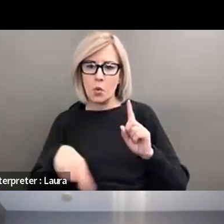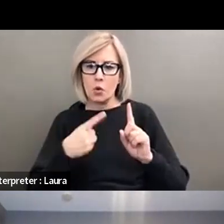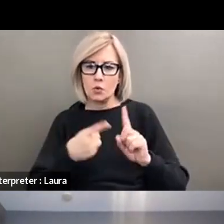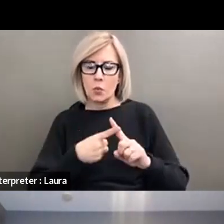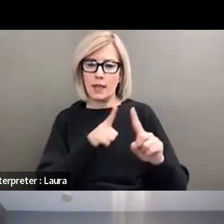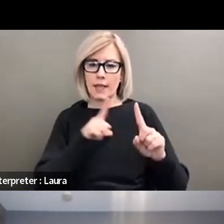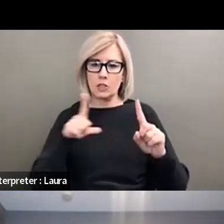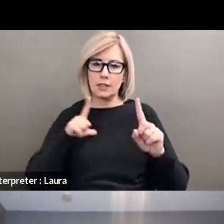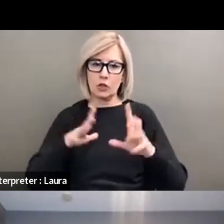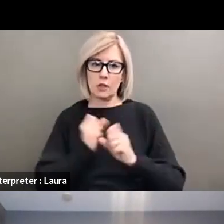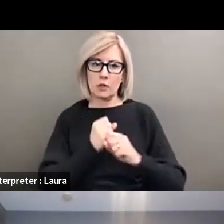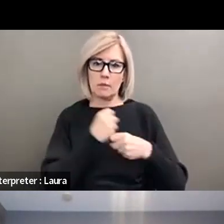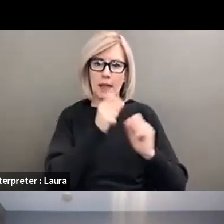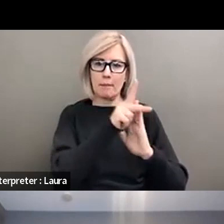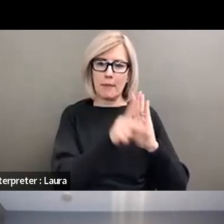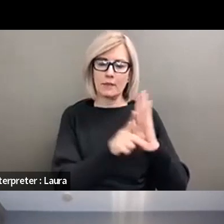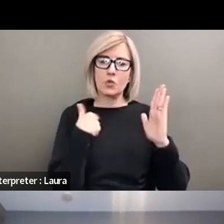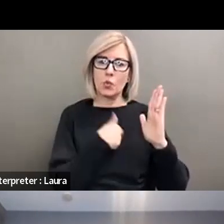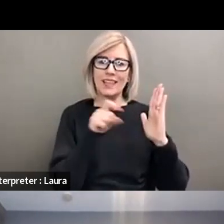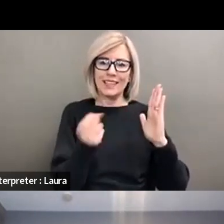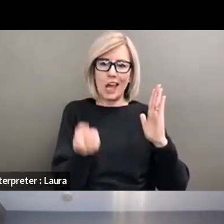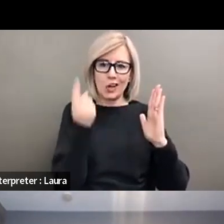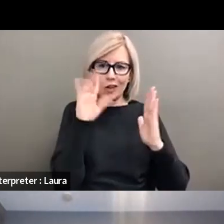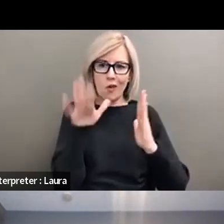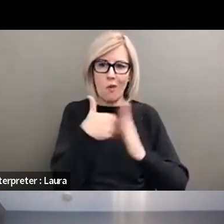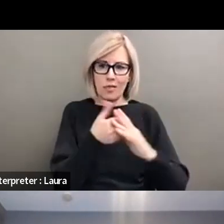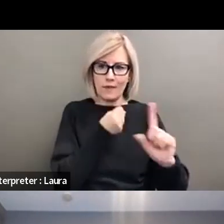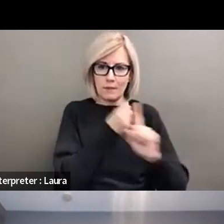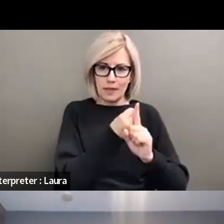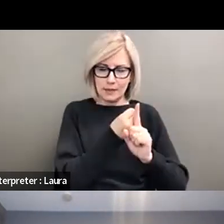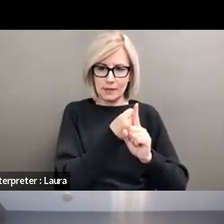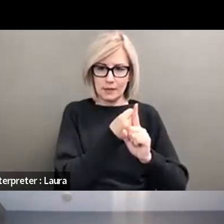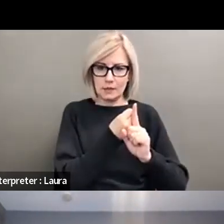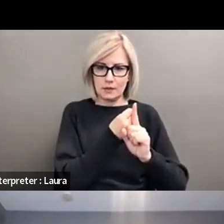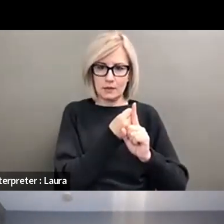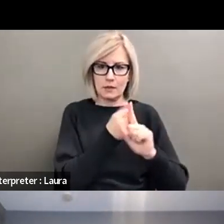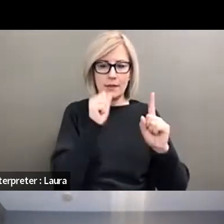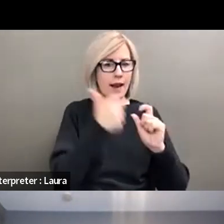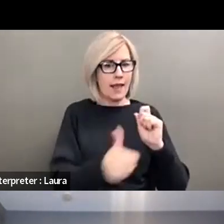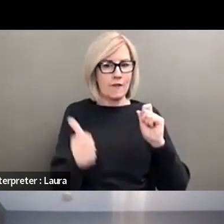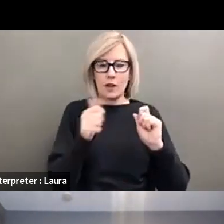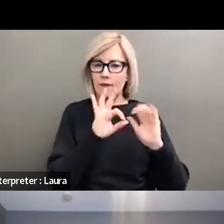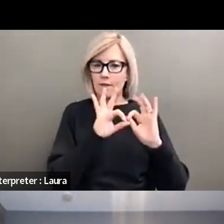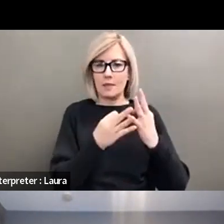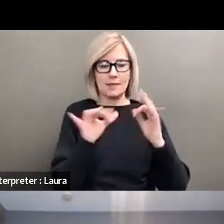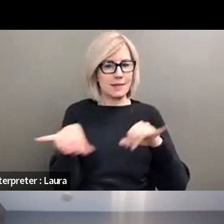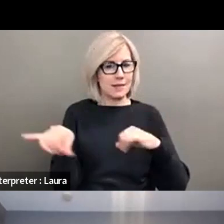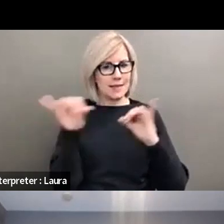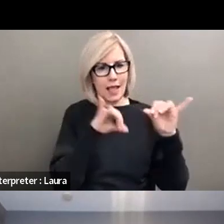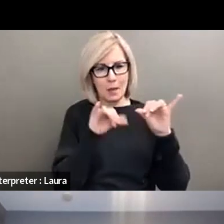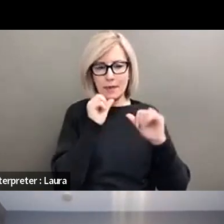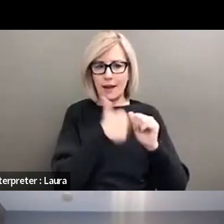legislators make policy, we need to understand all of the impacts, and not every family is the same. Not